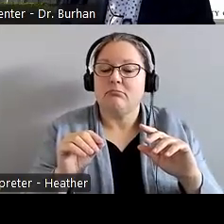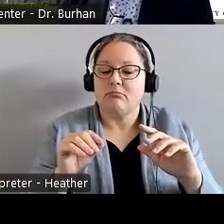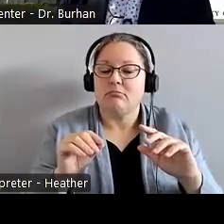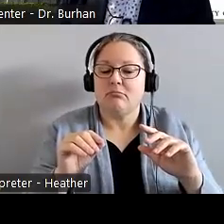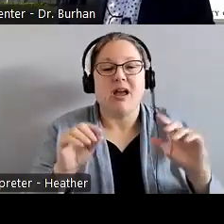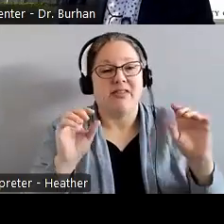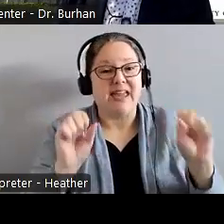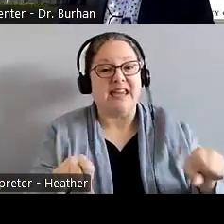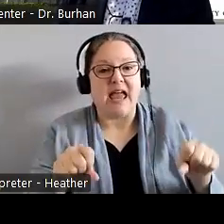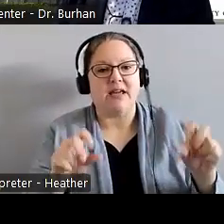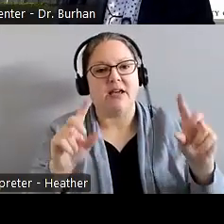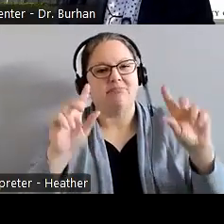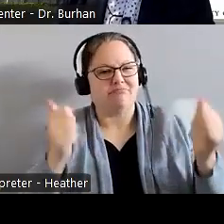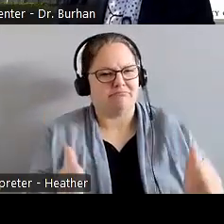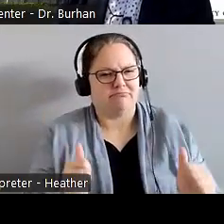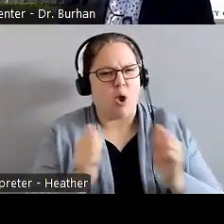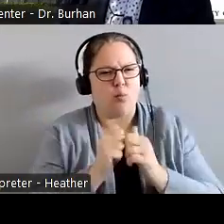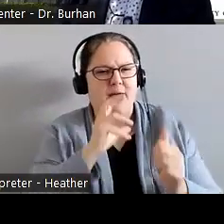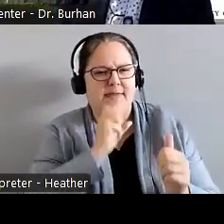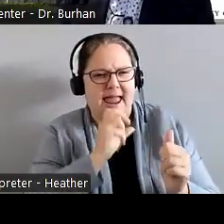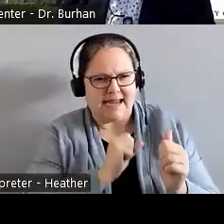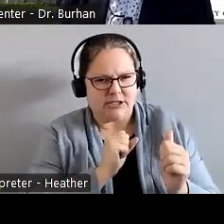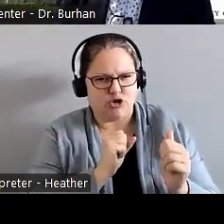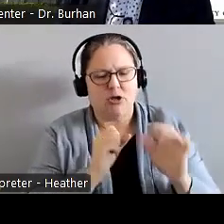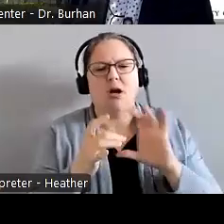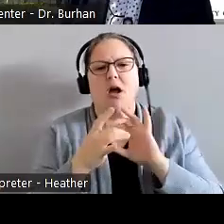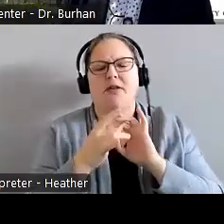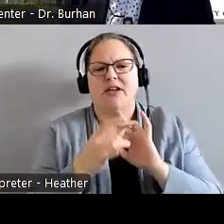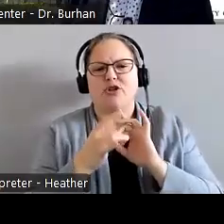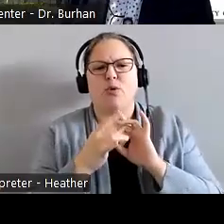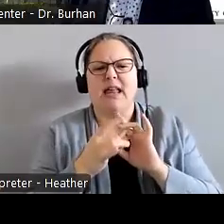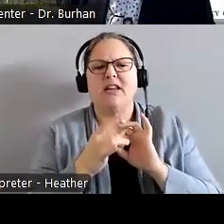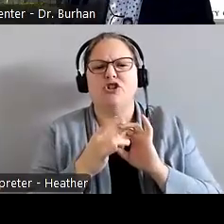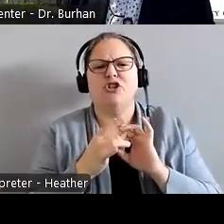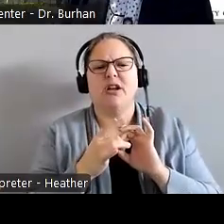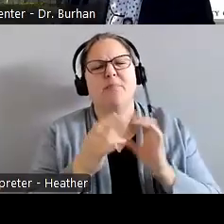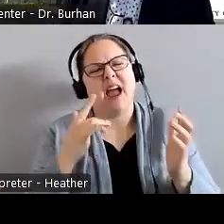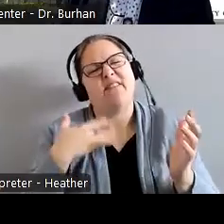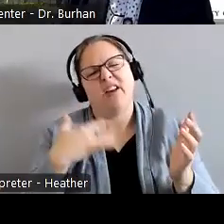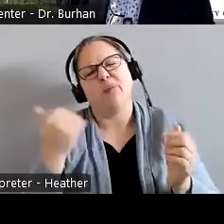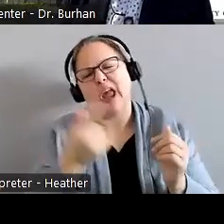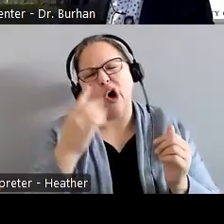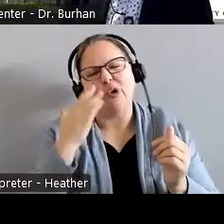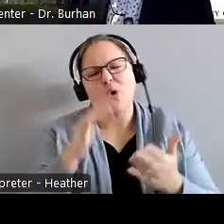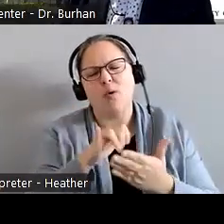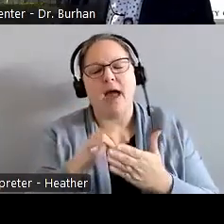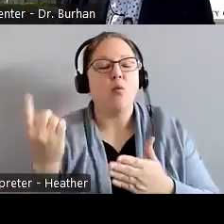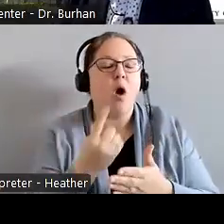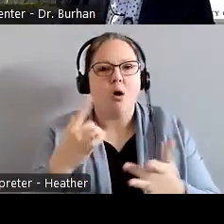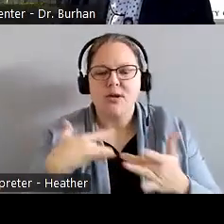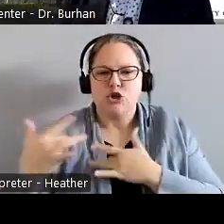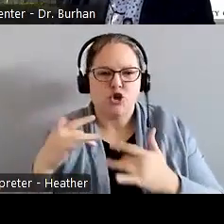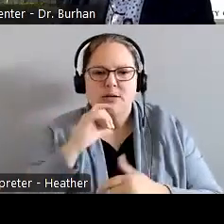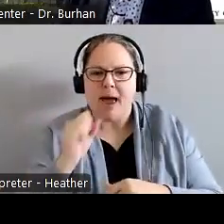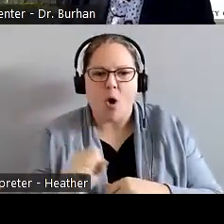with age. And there's definitely a relationship. We all know this, and we're always concerned about people falling